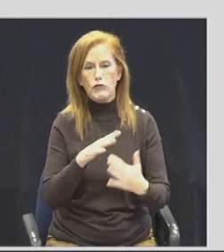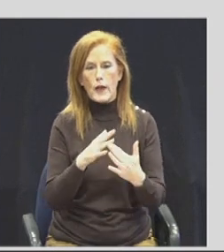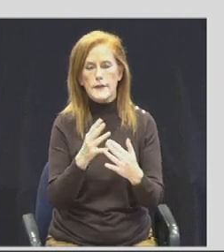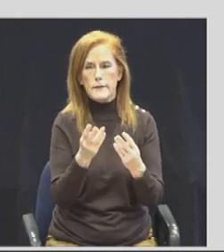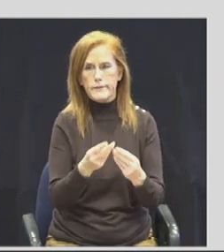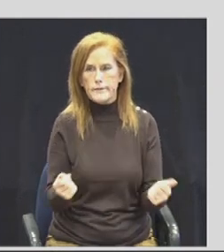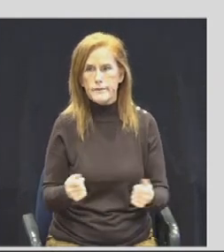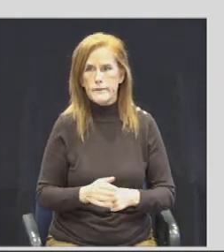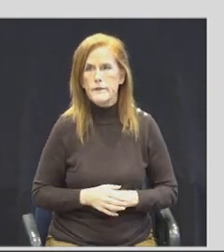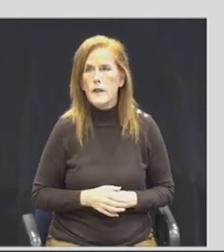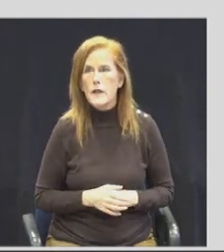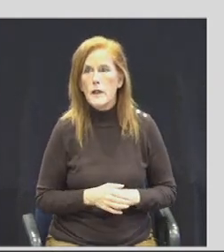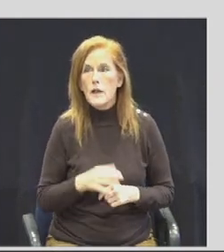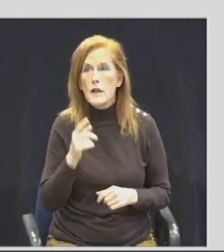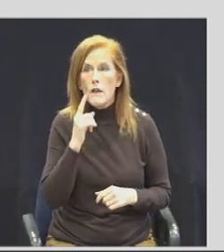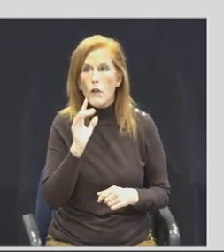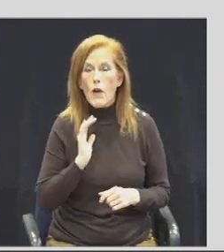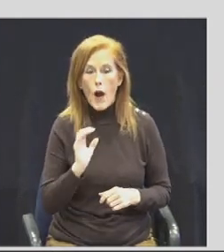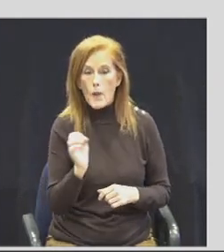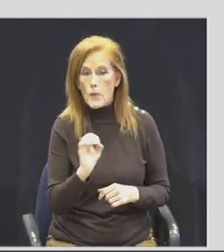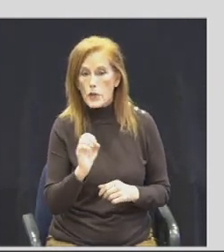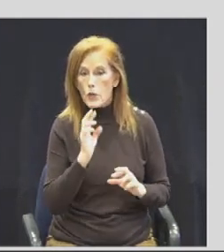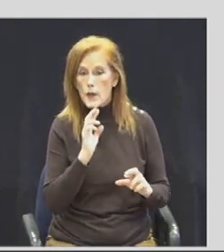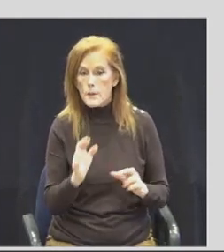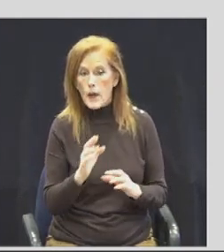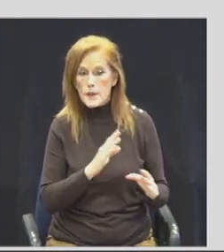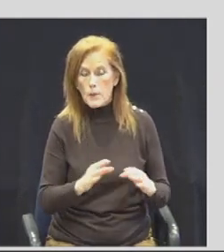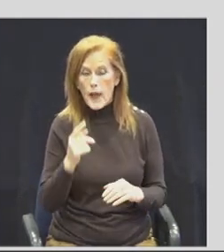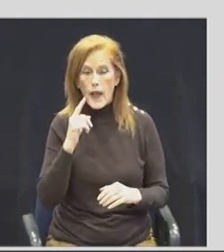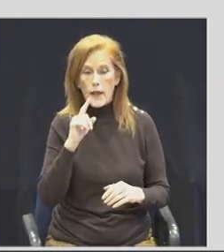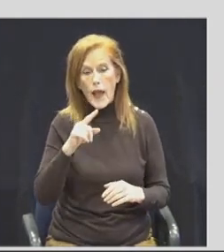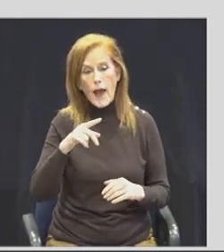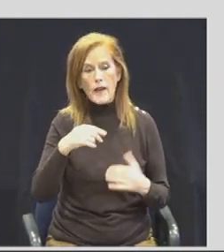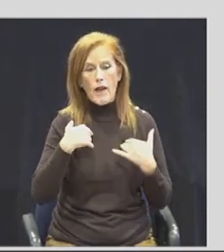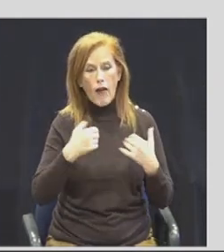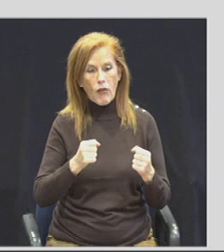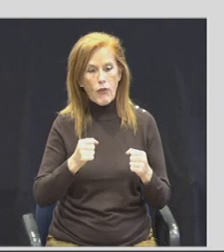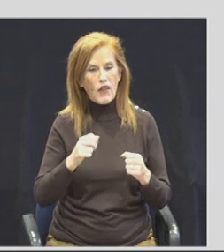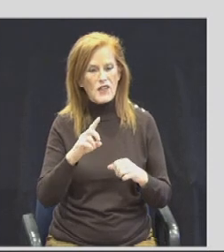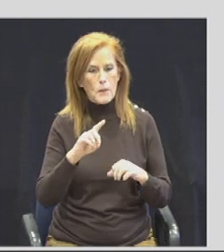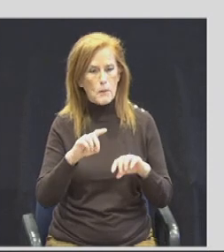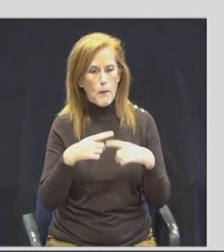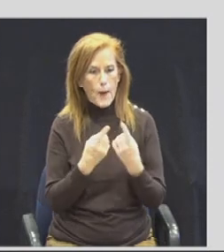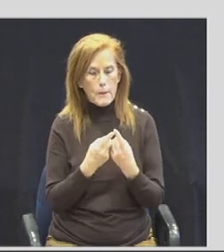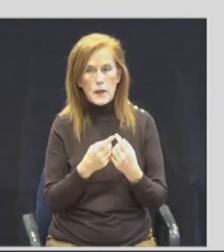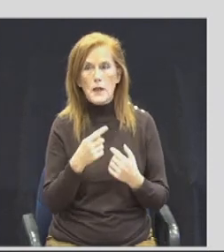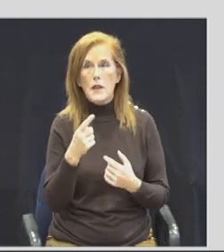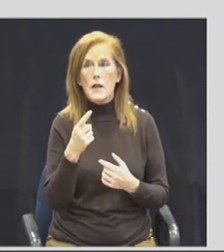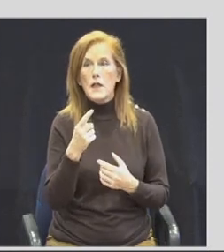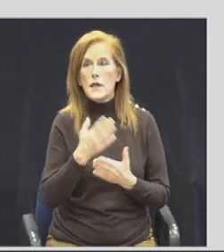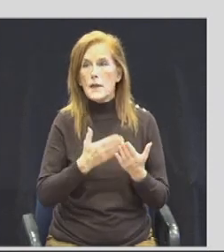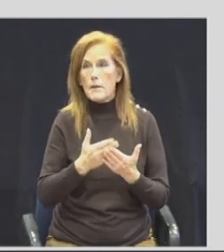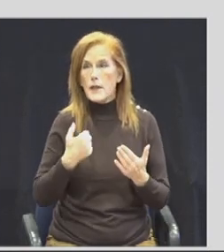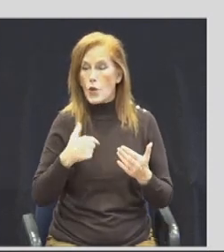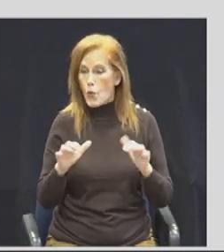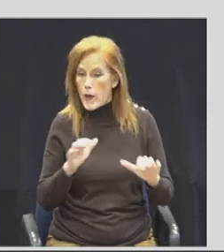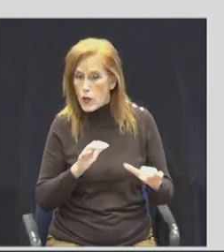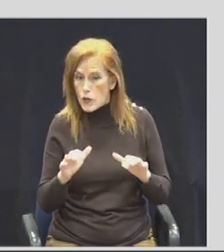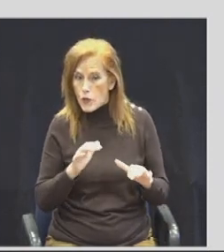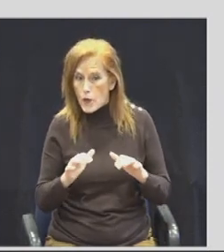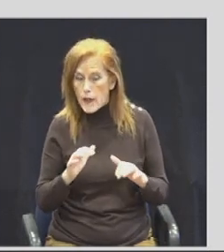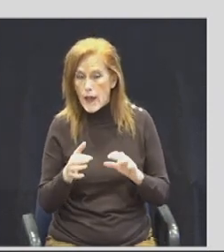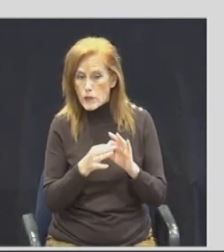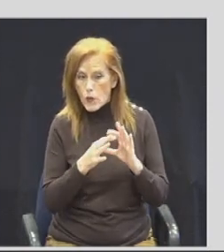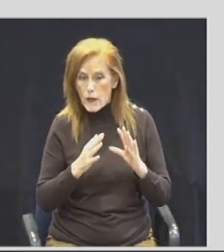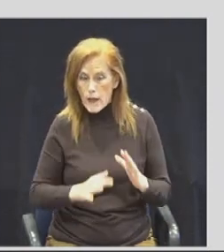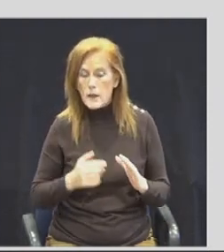As far as our emergency response plan at the health department, the things that we're actually doing as emergency response coordinators, I'll